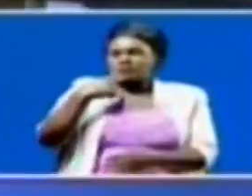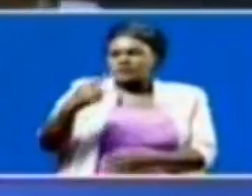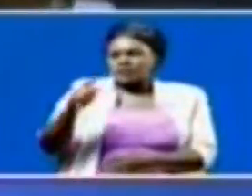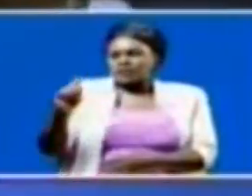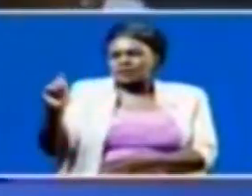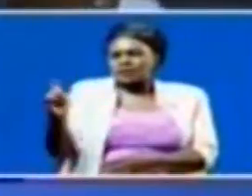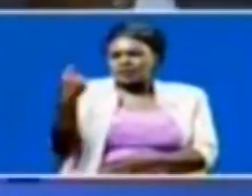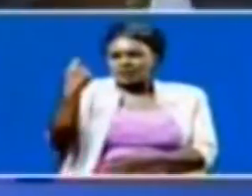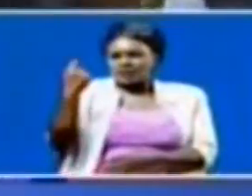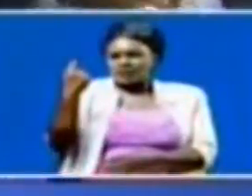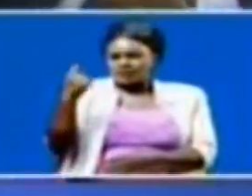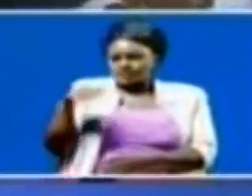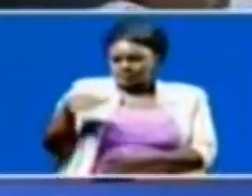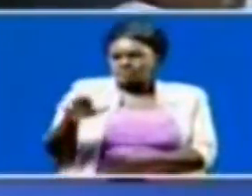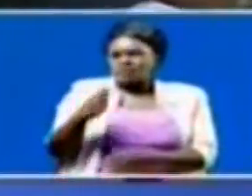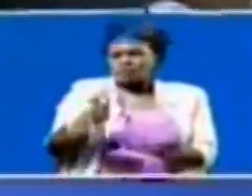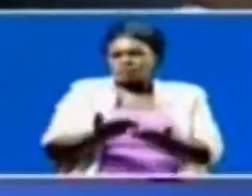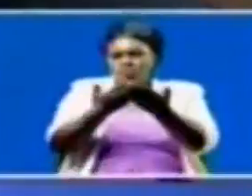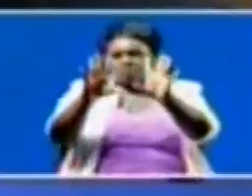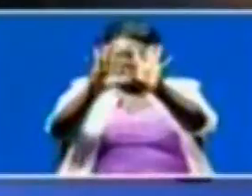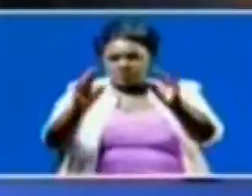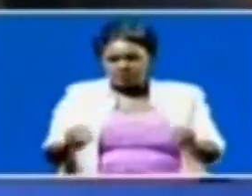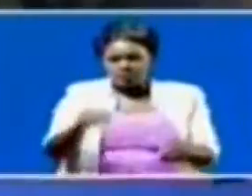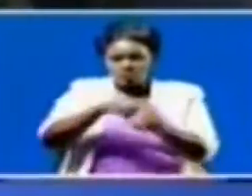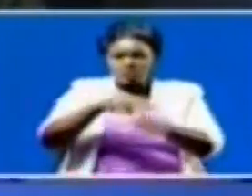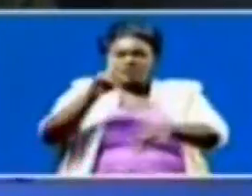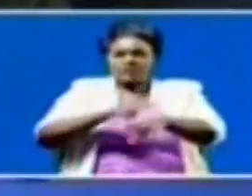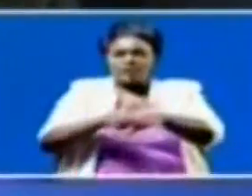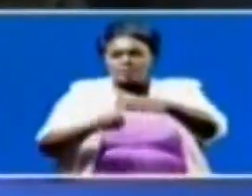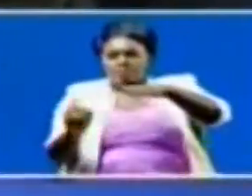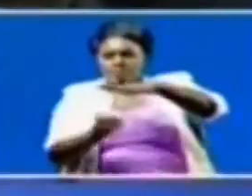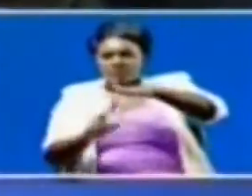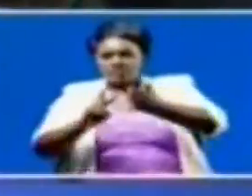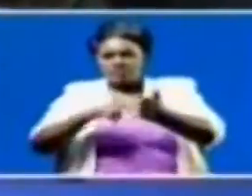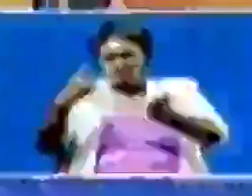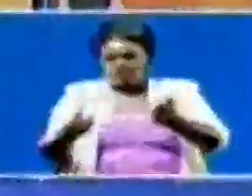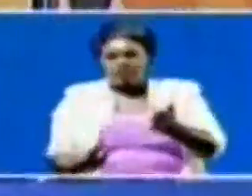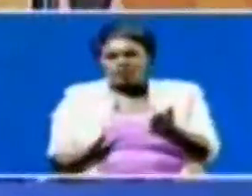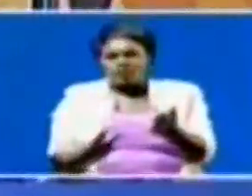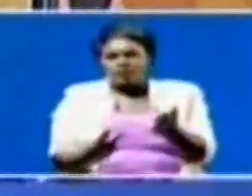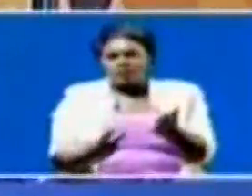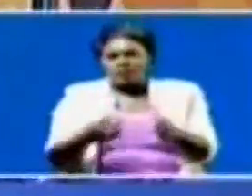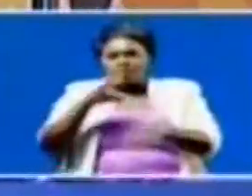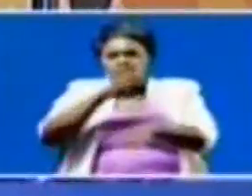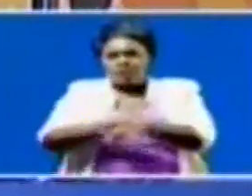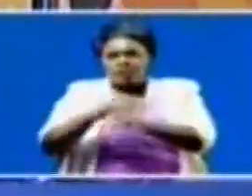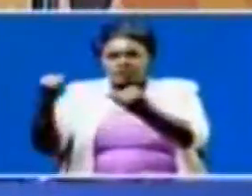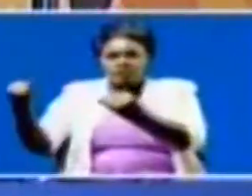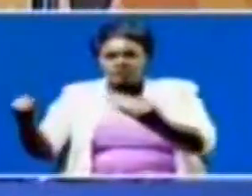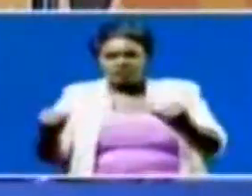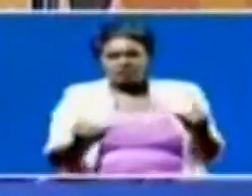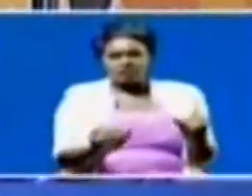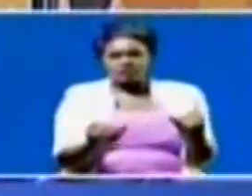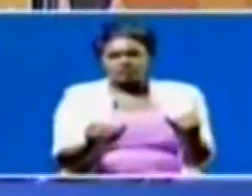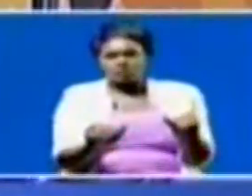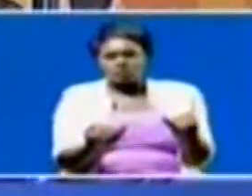on Saturday, saying they had submitted their budget in time and that the ministry failed on their part. We got the invitation. It